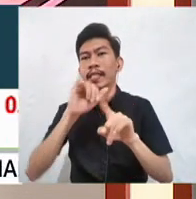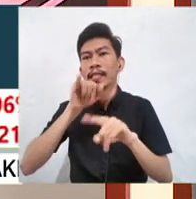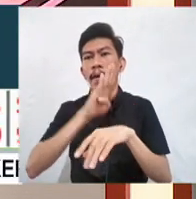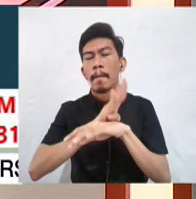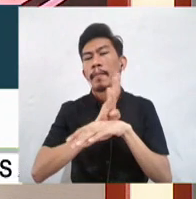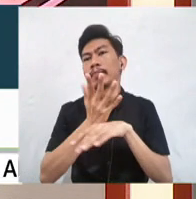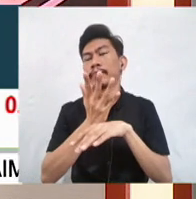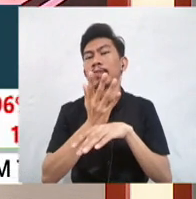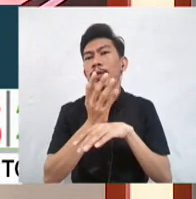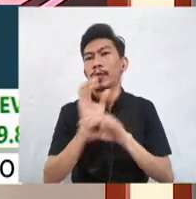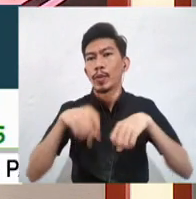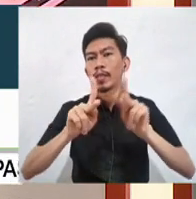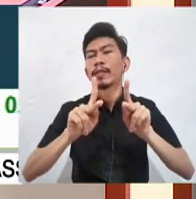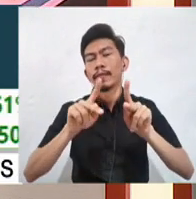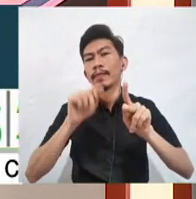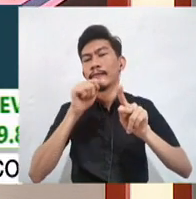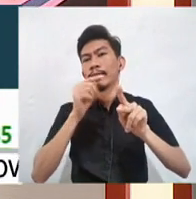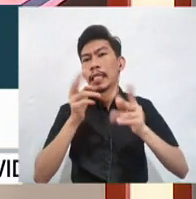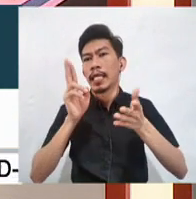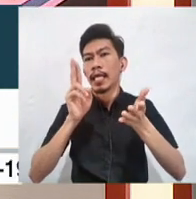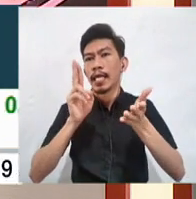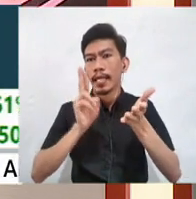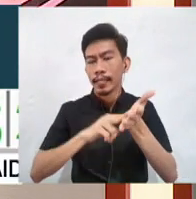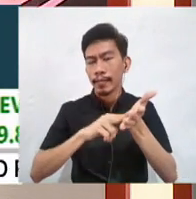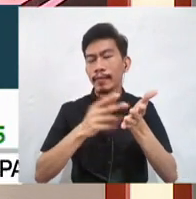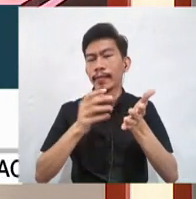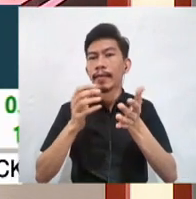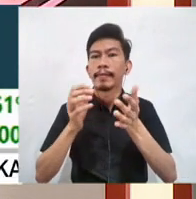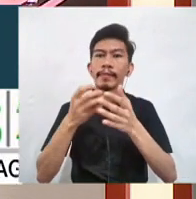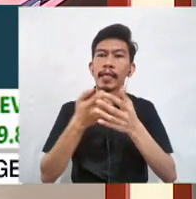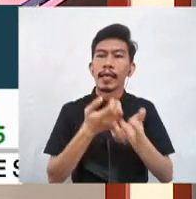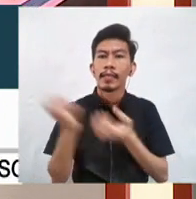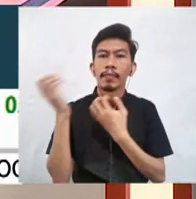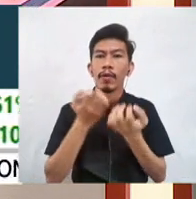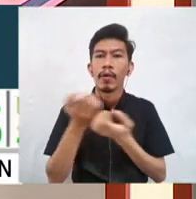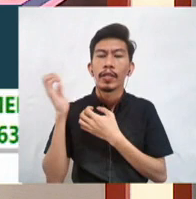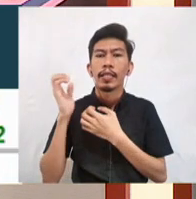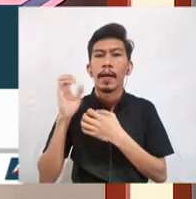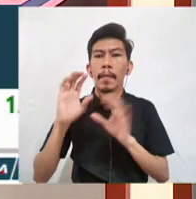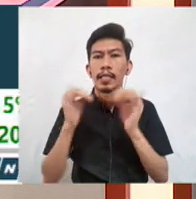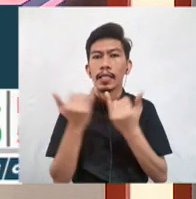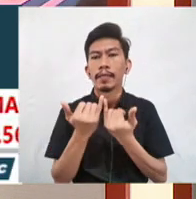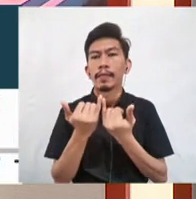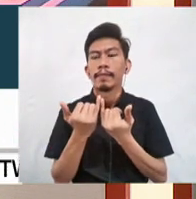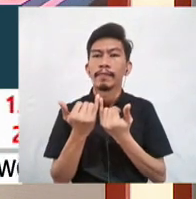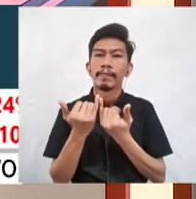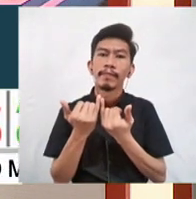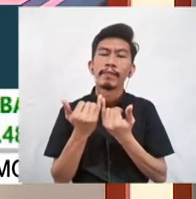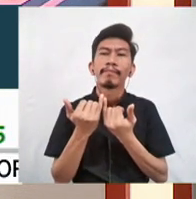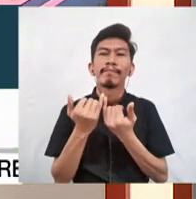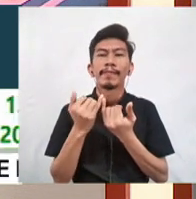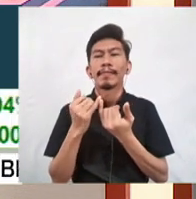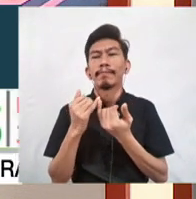mm-hmm. the registered export companies, economic zones, nationwide. No,